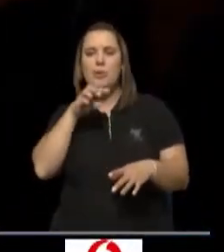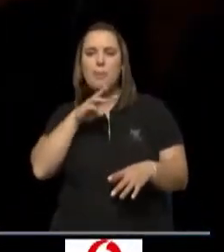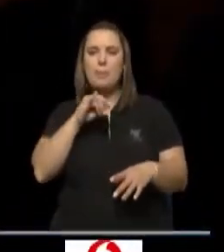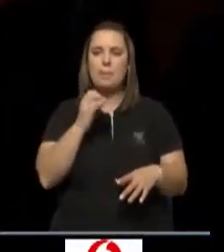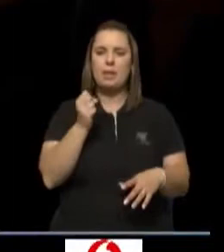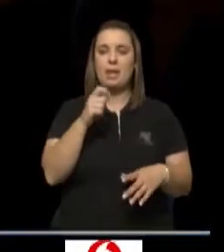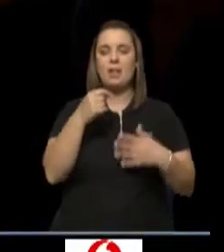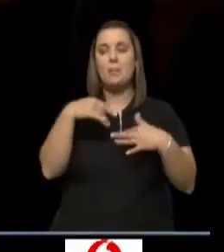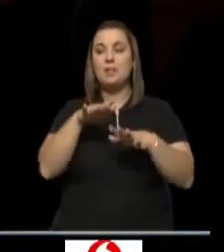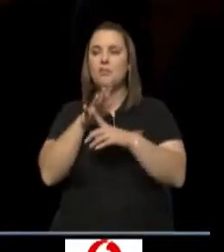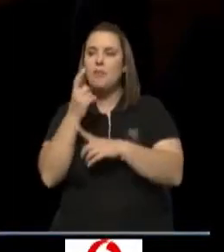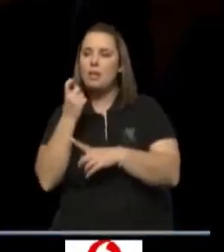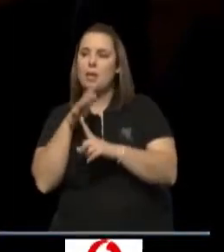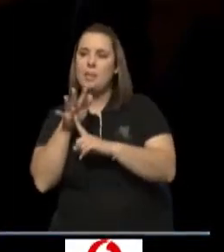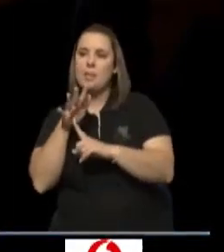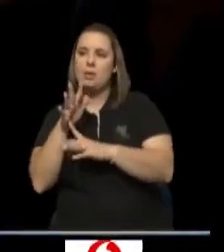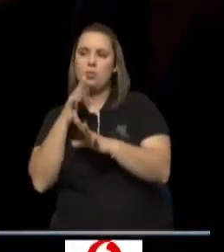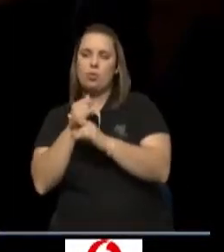done this.